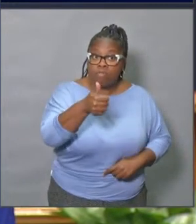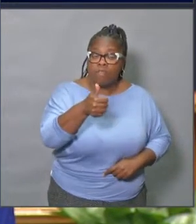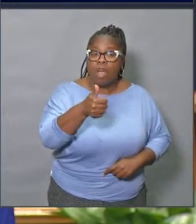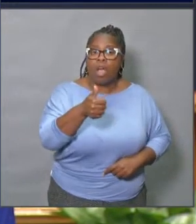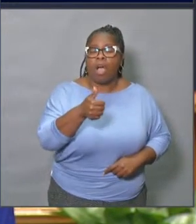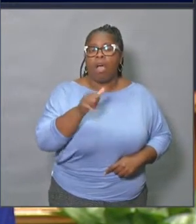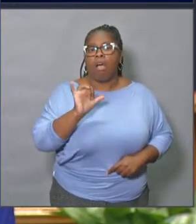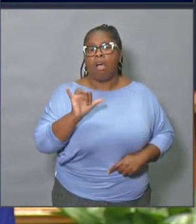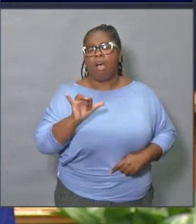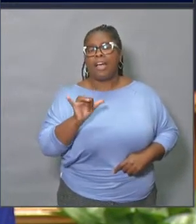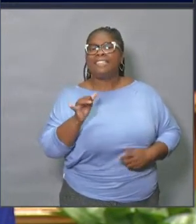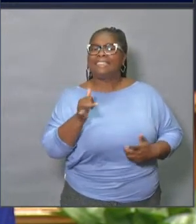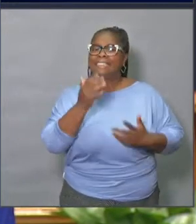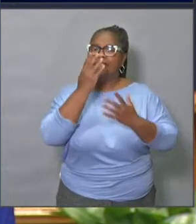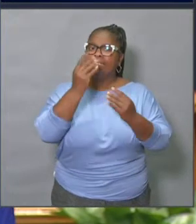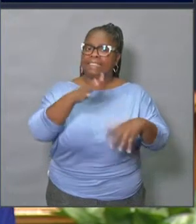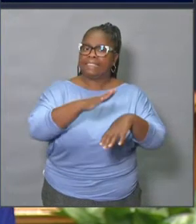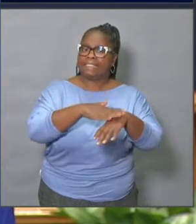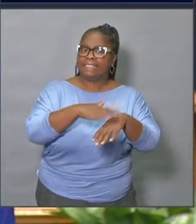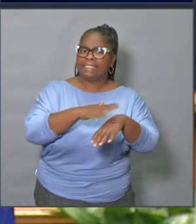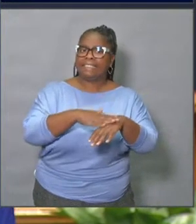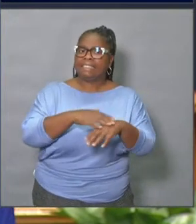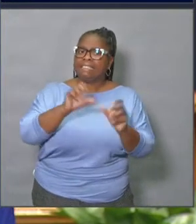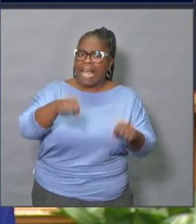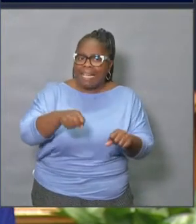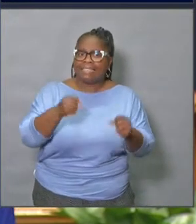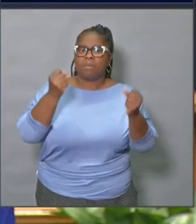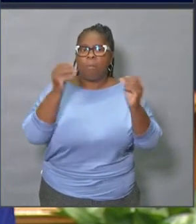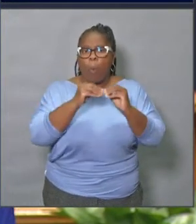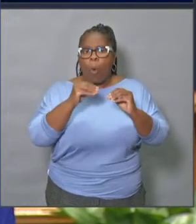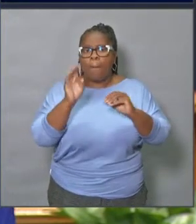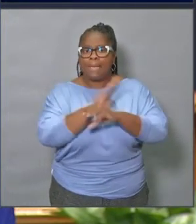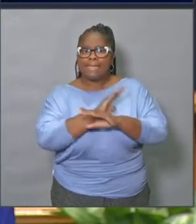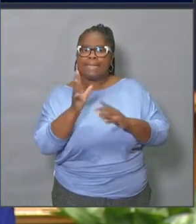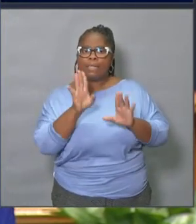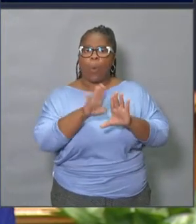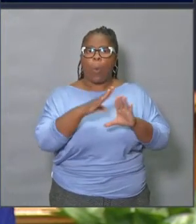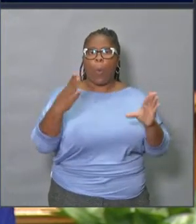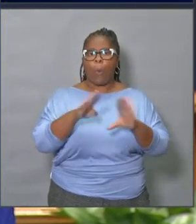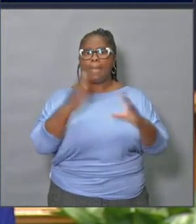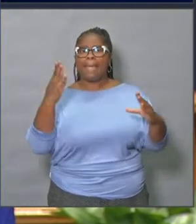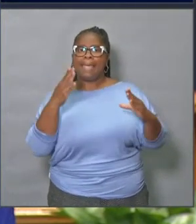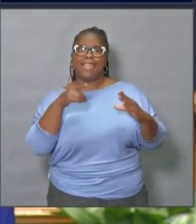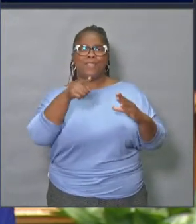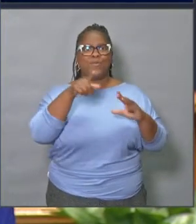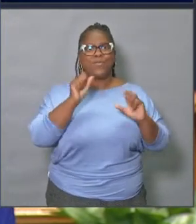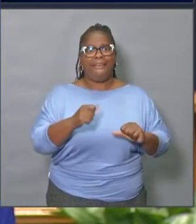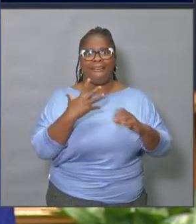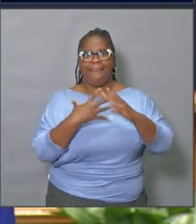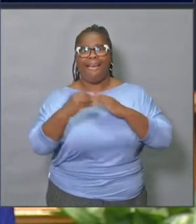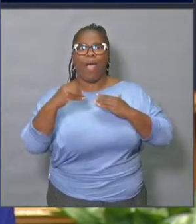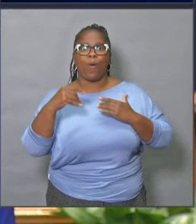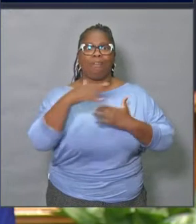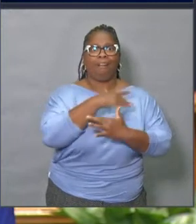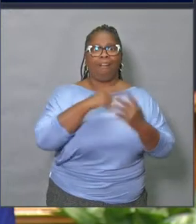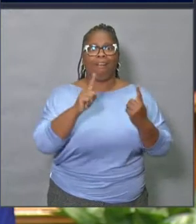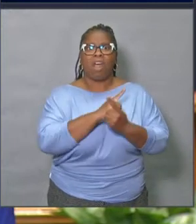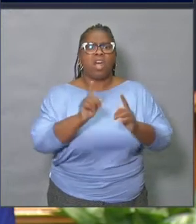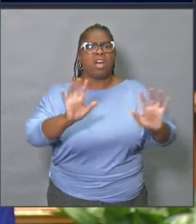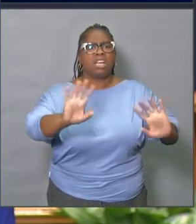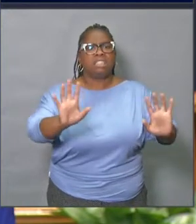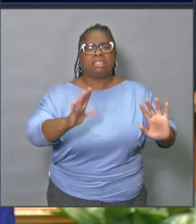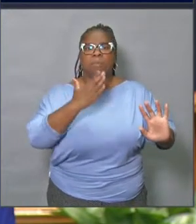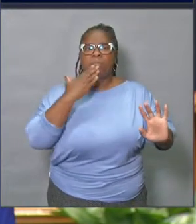many sectors have opened, there are many more opportunities to be out and about. We do ask that you stay home as much